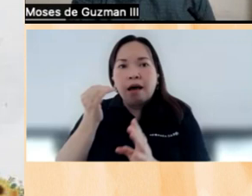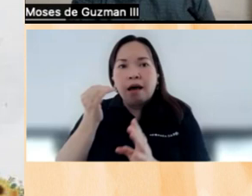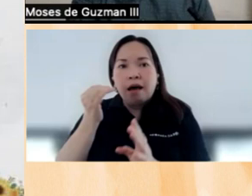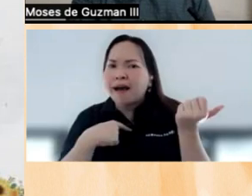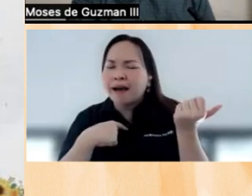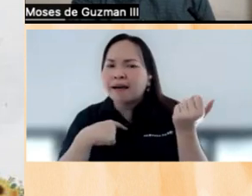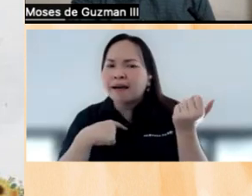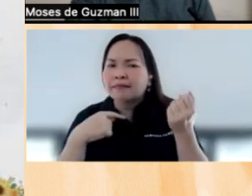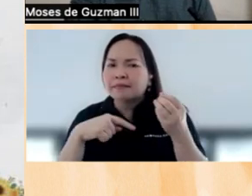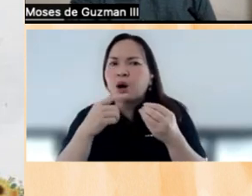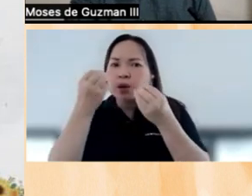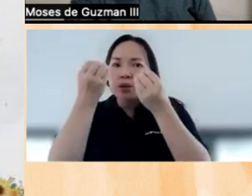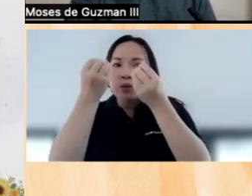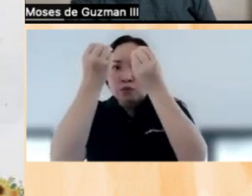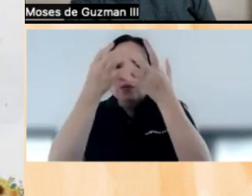adults.